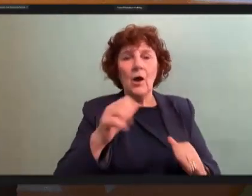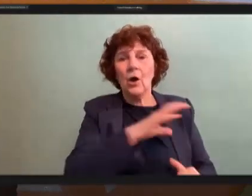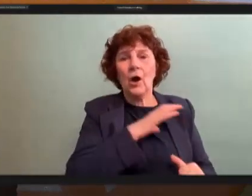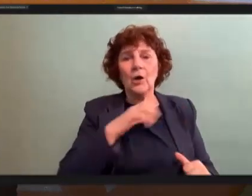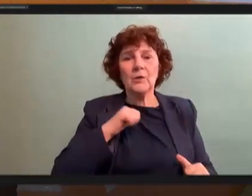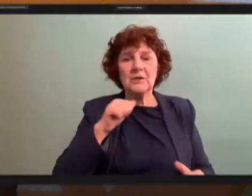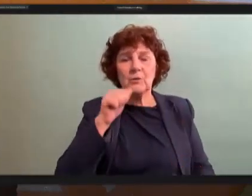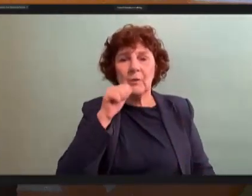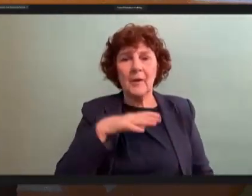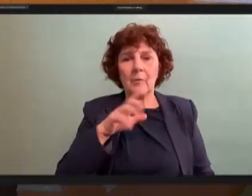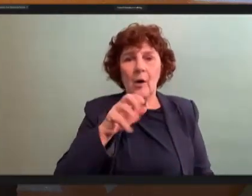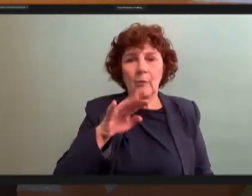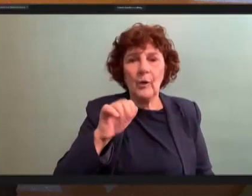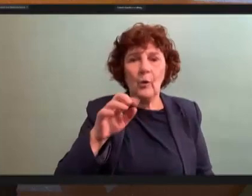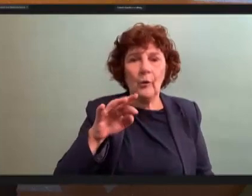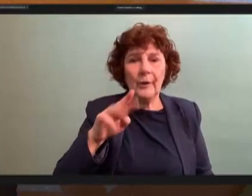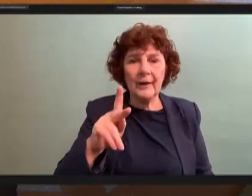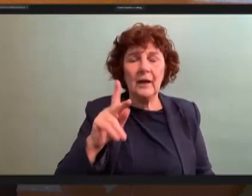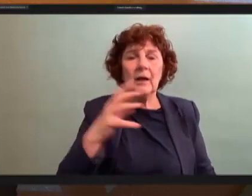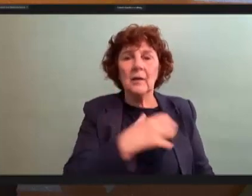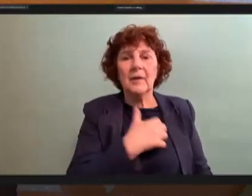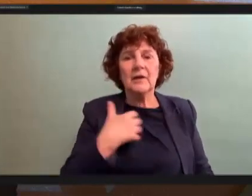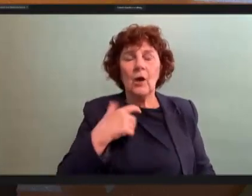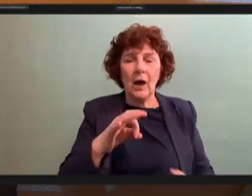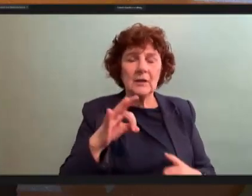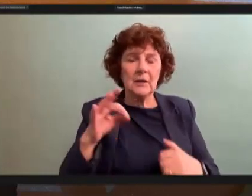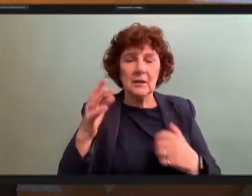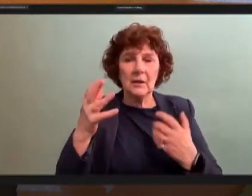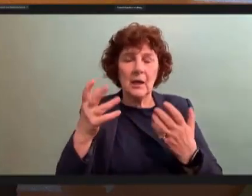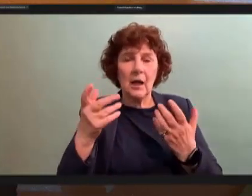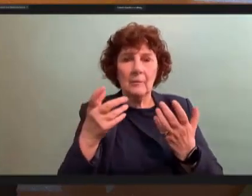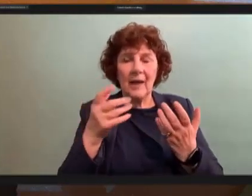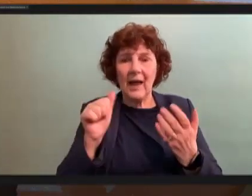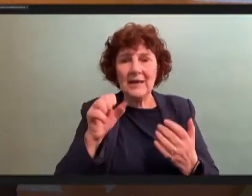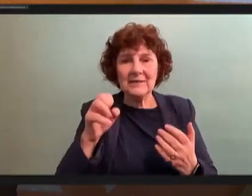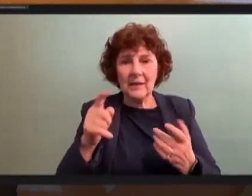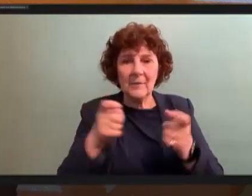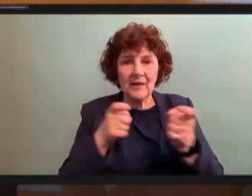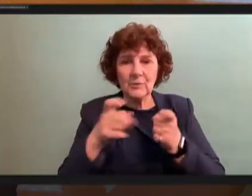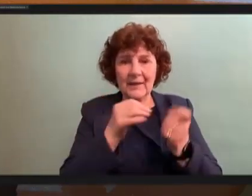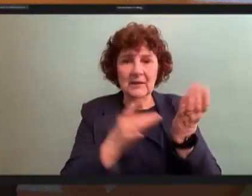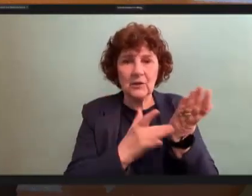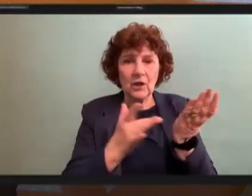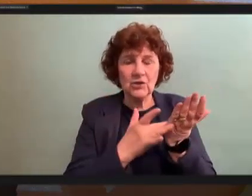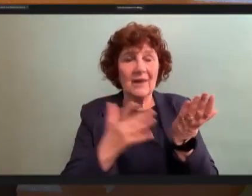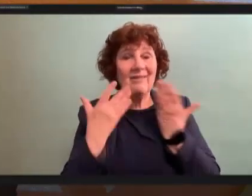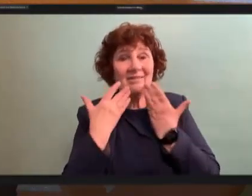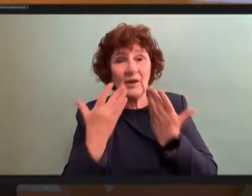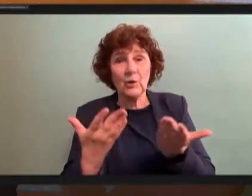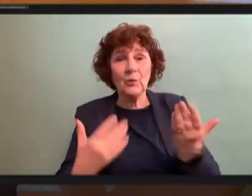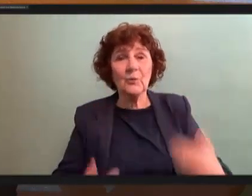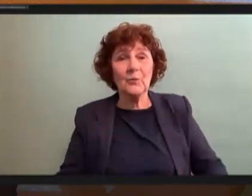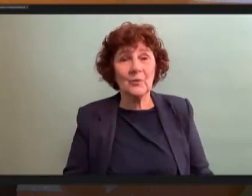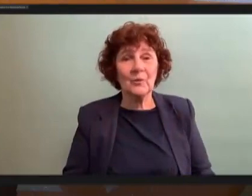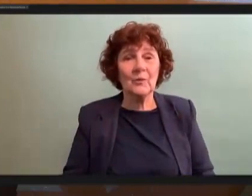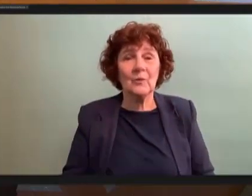on Innovation, Performance, and Asset Management and Technology. Thank you, Mr. President.